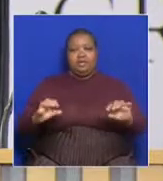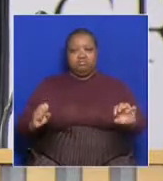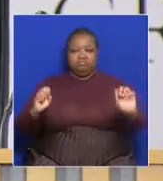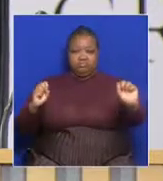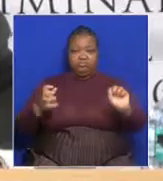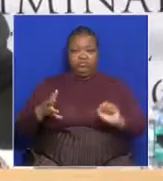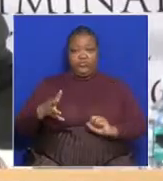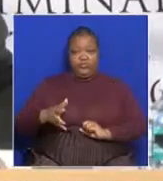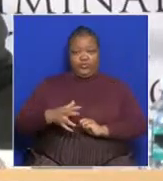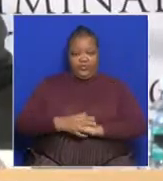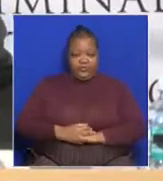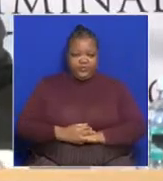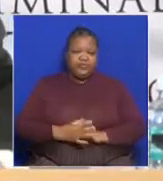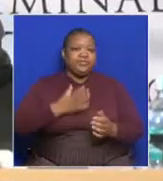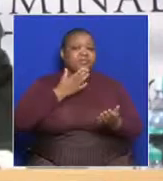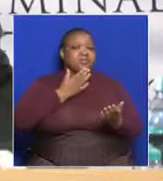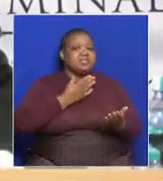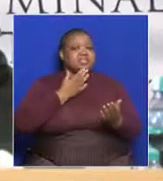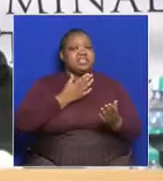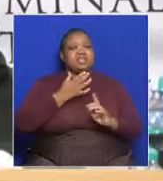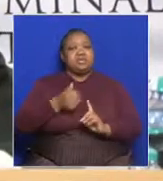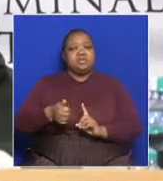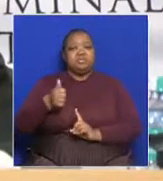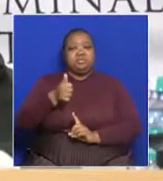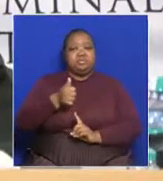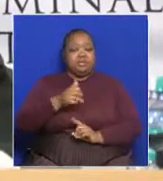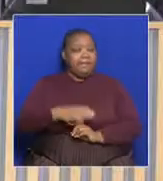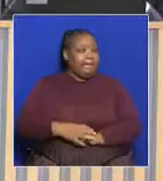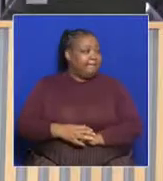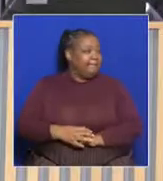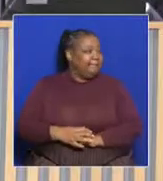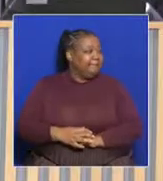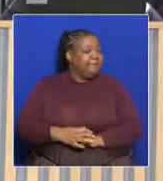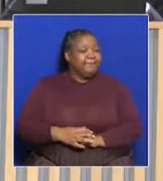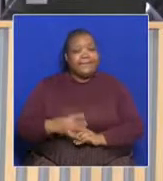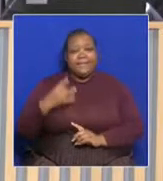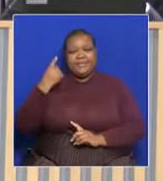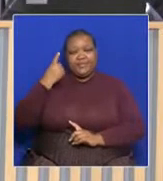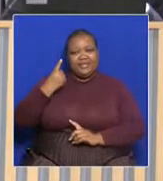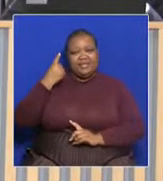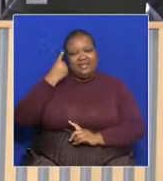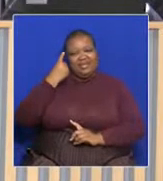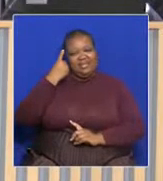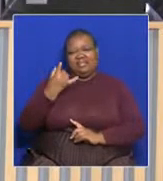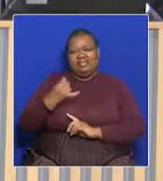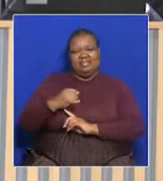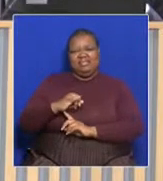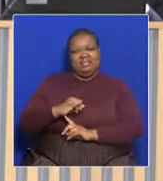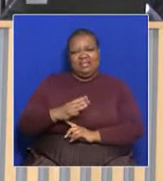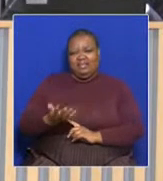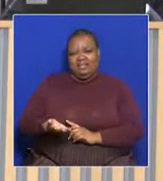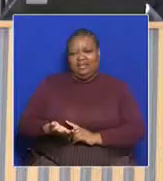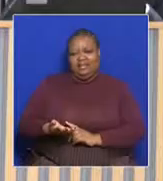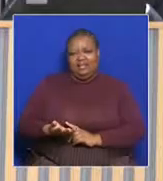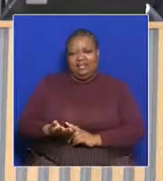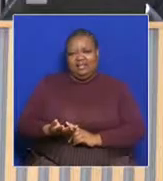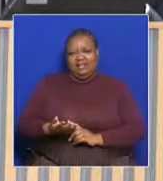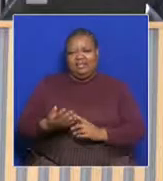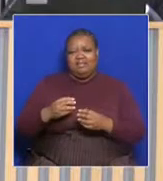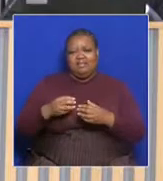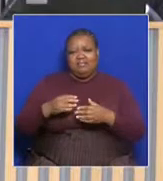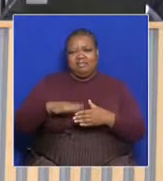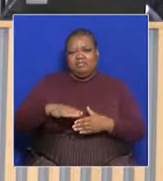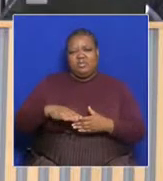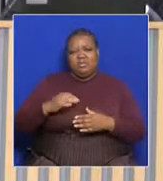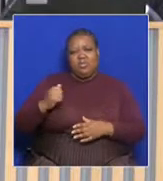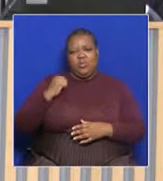Thank you, Colonel. Does that save you? I think it still doesn't cover the many reasons you gave yesterday, but I